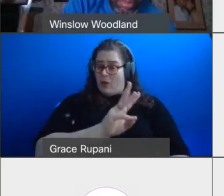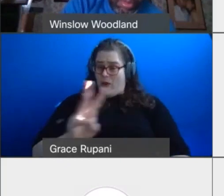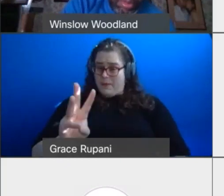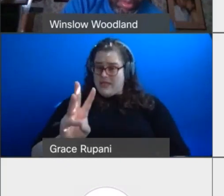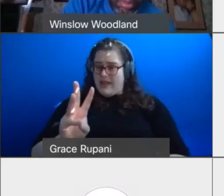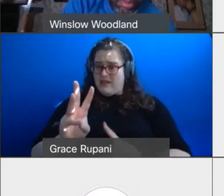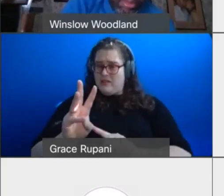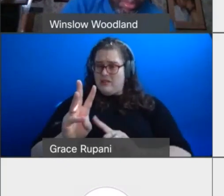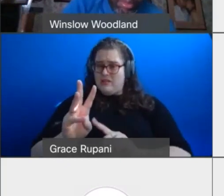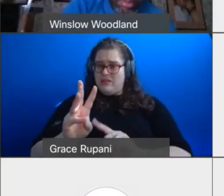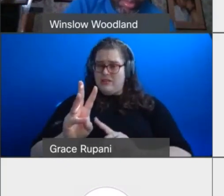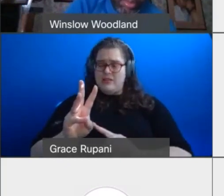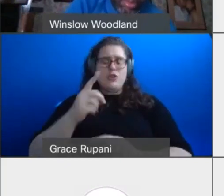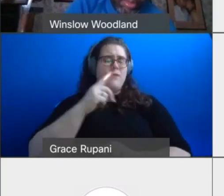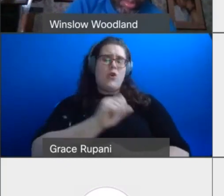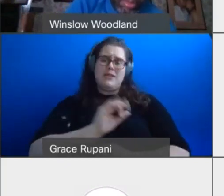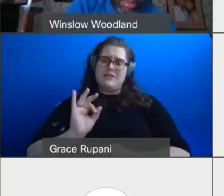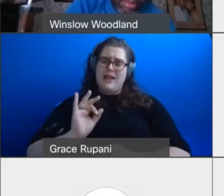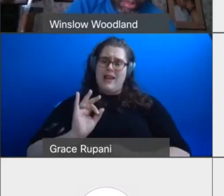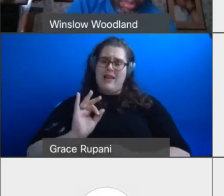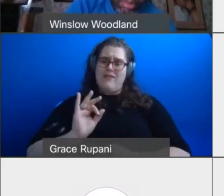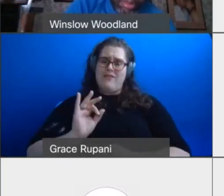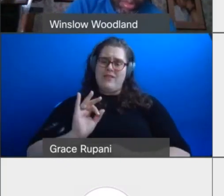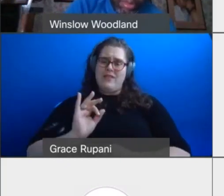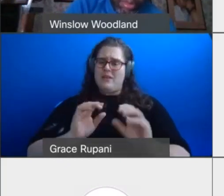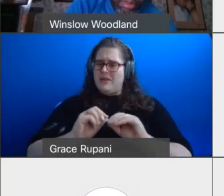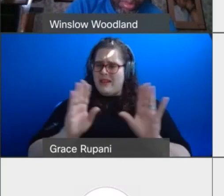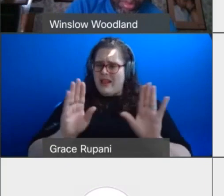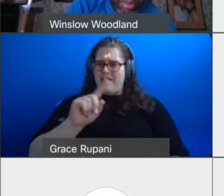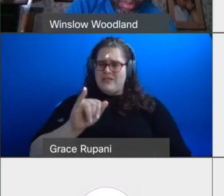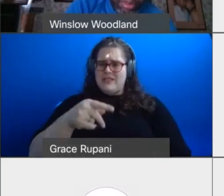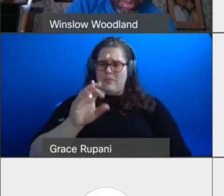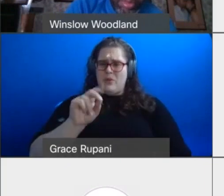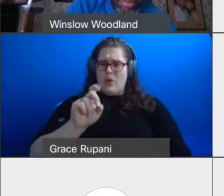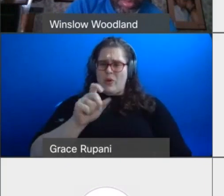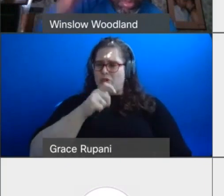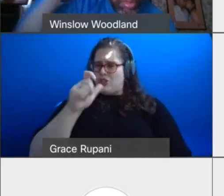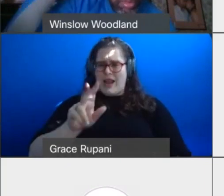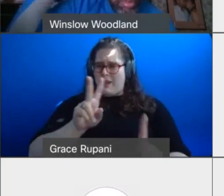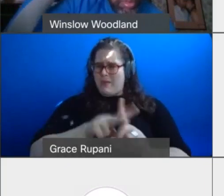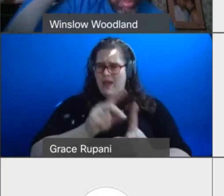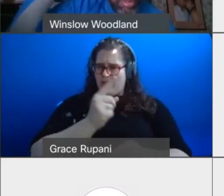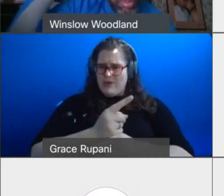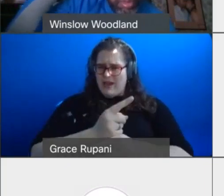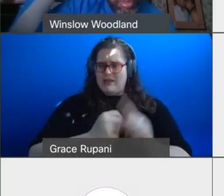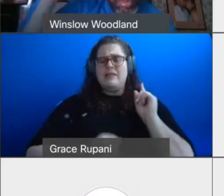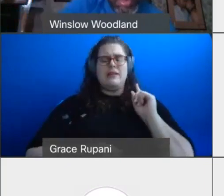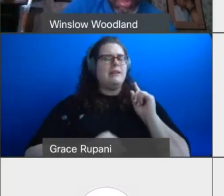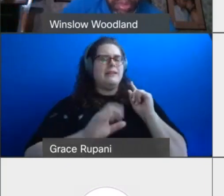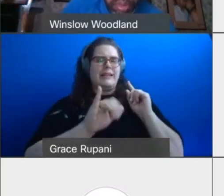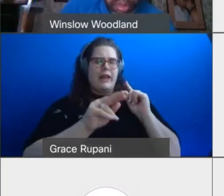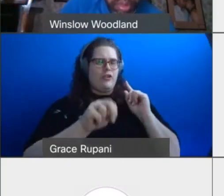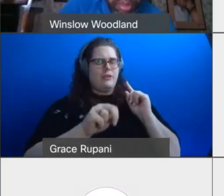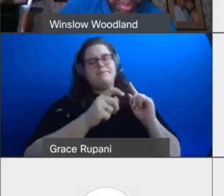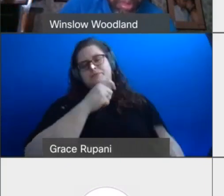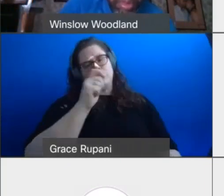so for staff, that zip code thing shouldn't apply. It shouldn't apply. What the aim